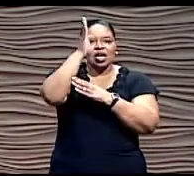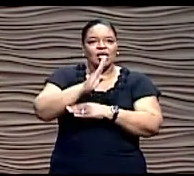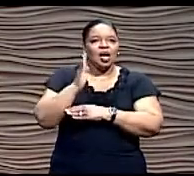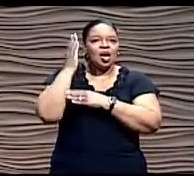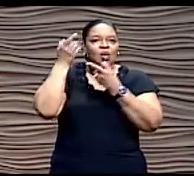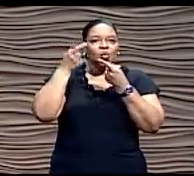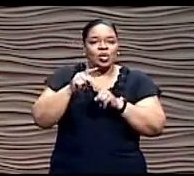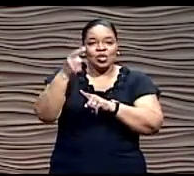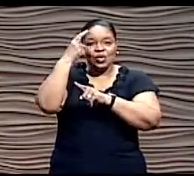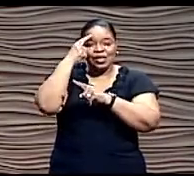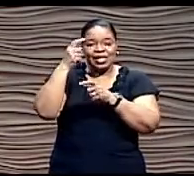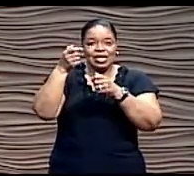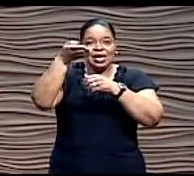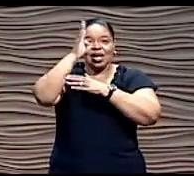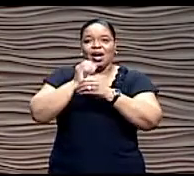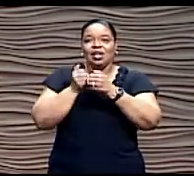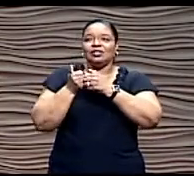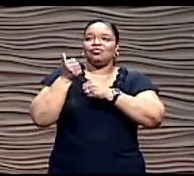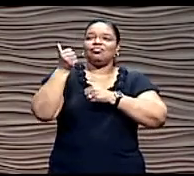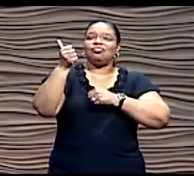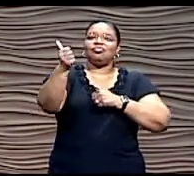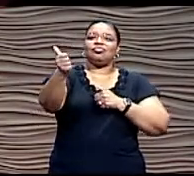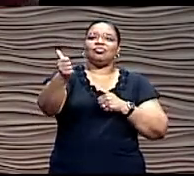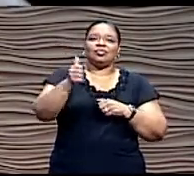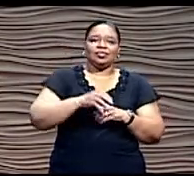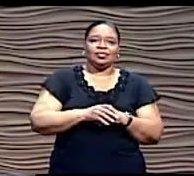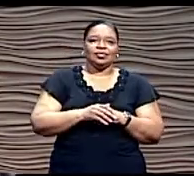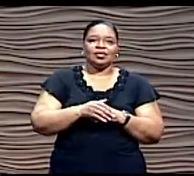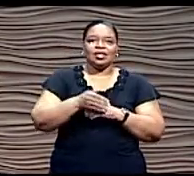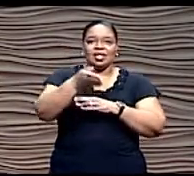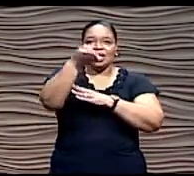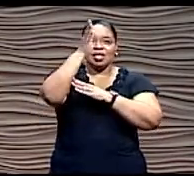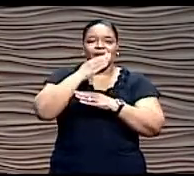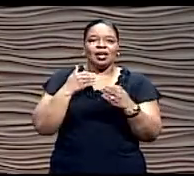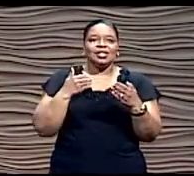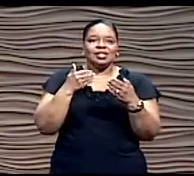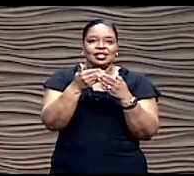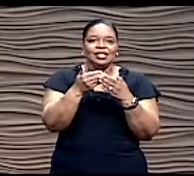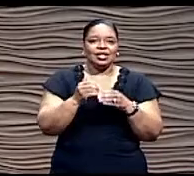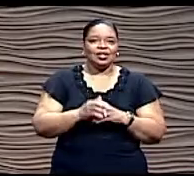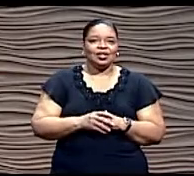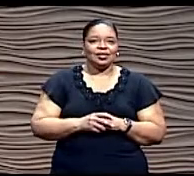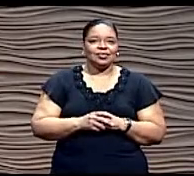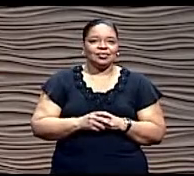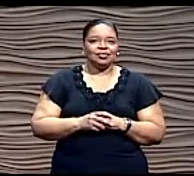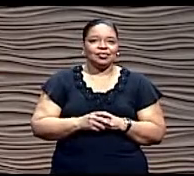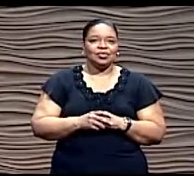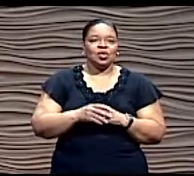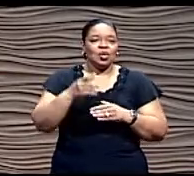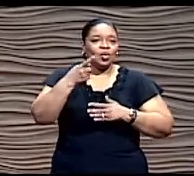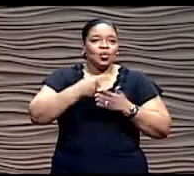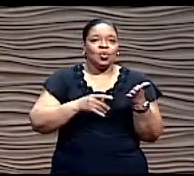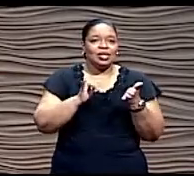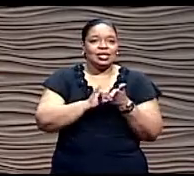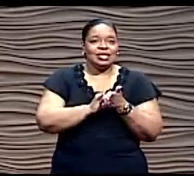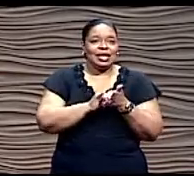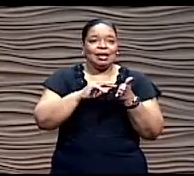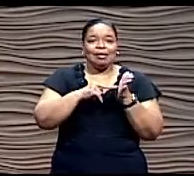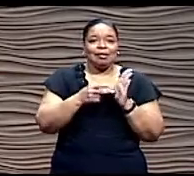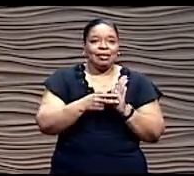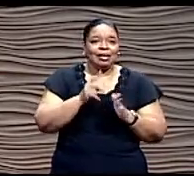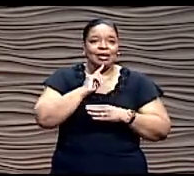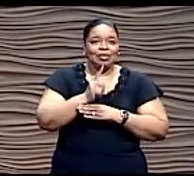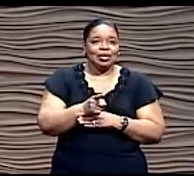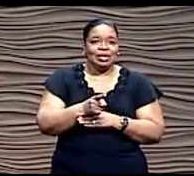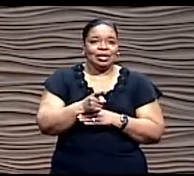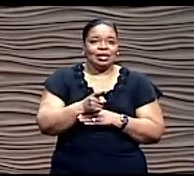you think he's over there, God is here. You say, what does that have to do with anything? It has to